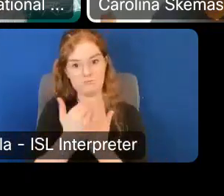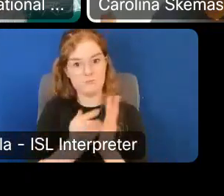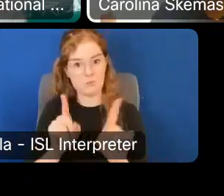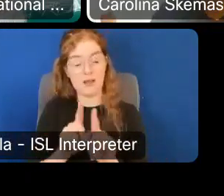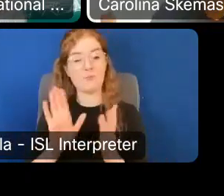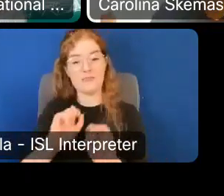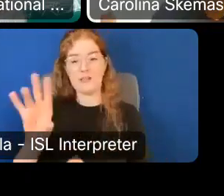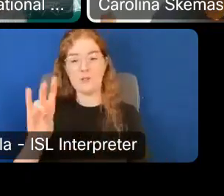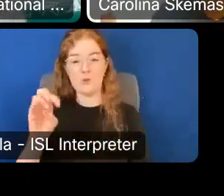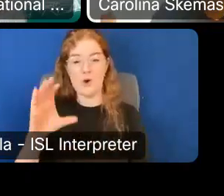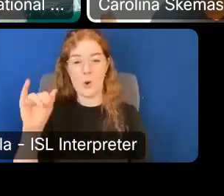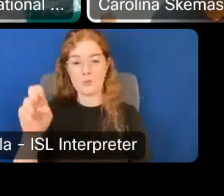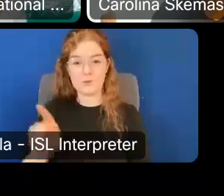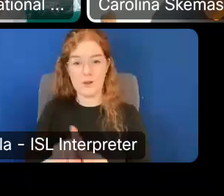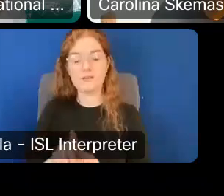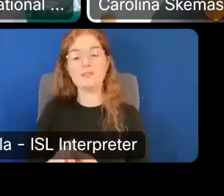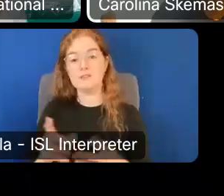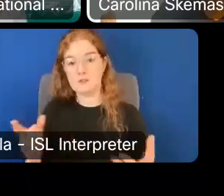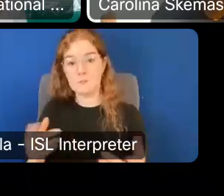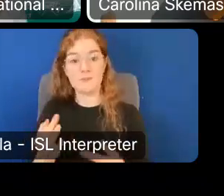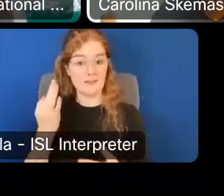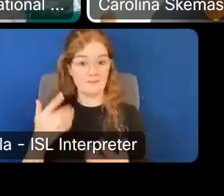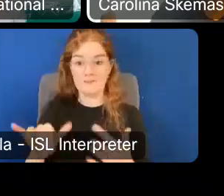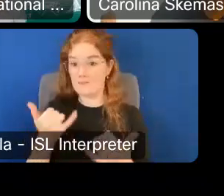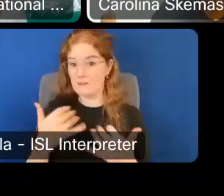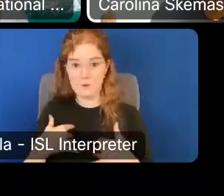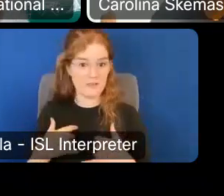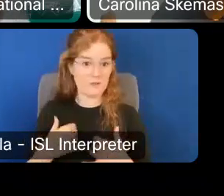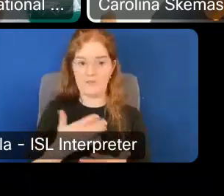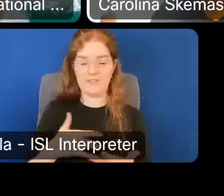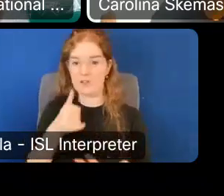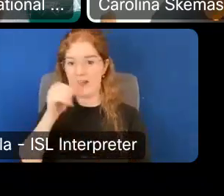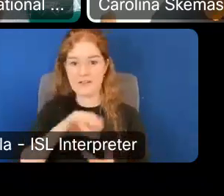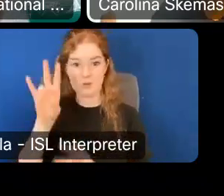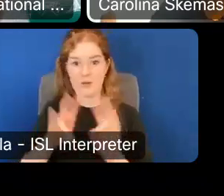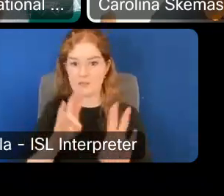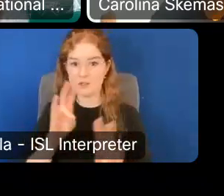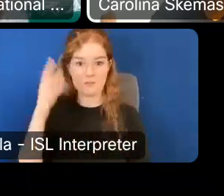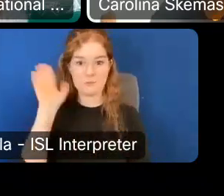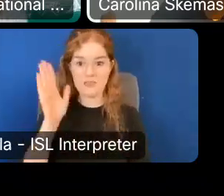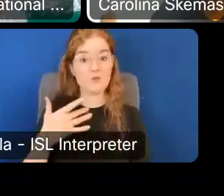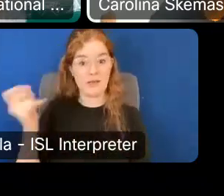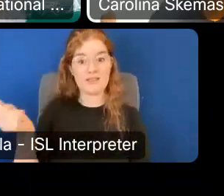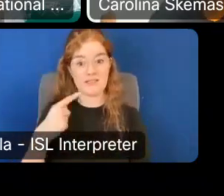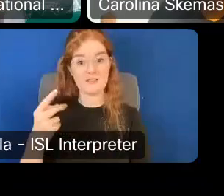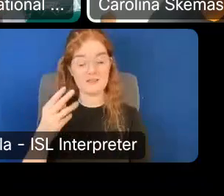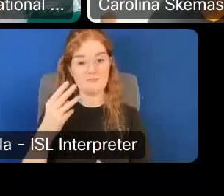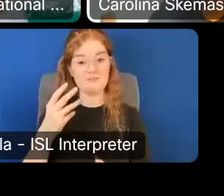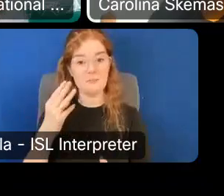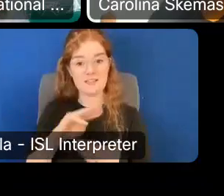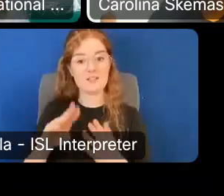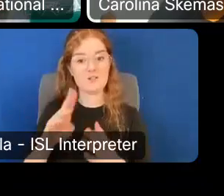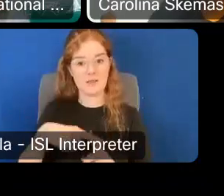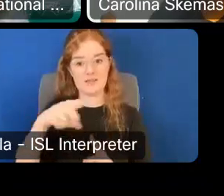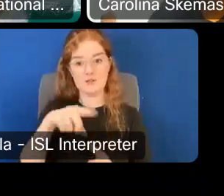some QR codes on the slides as well. So if there's anything not answered in the slides or in this presentation, drop us a note and we can signpost you to the